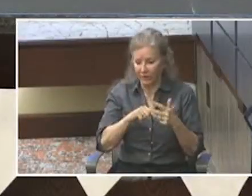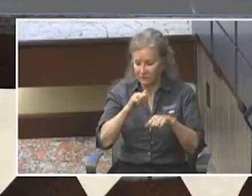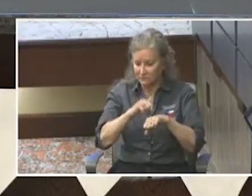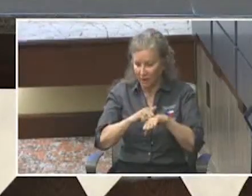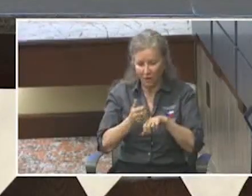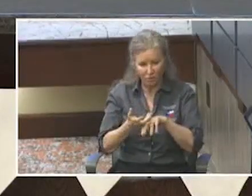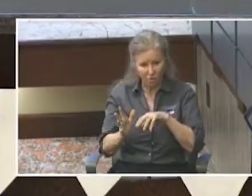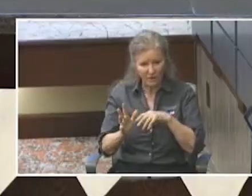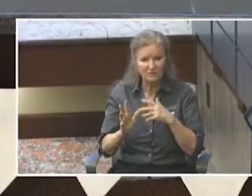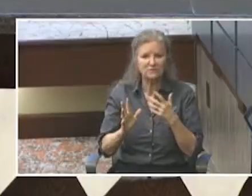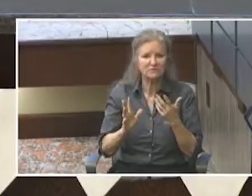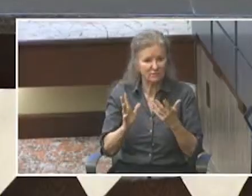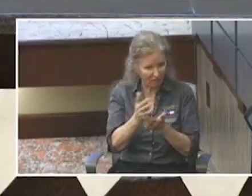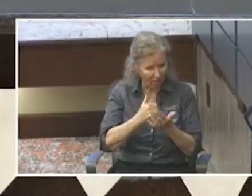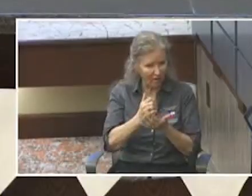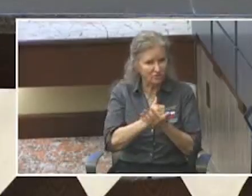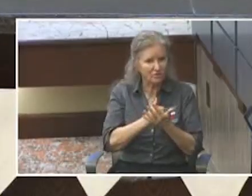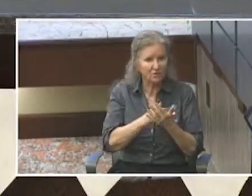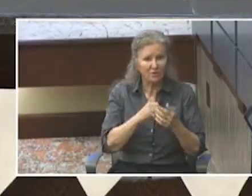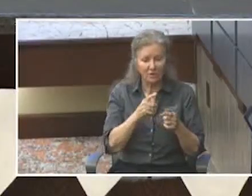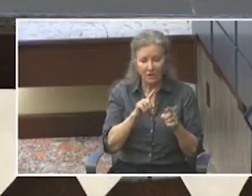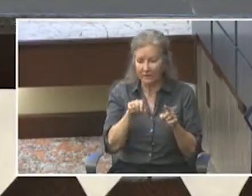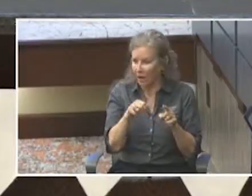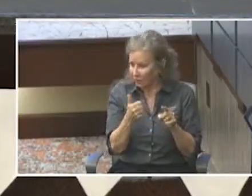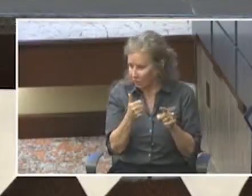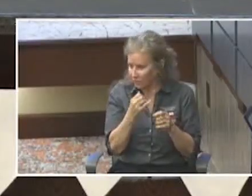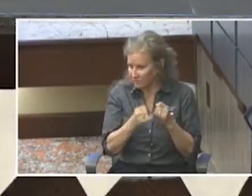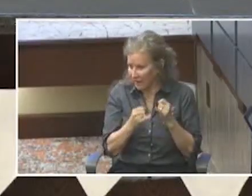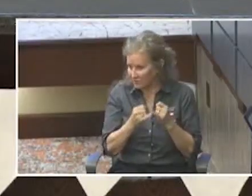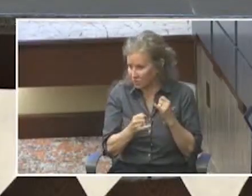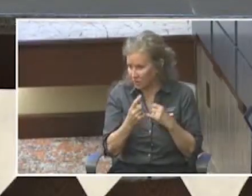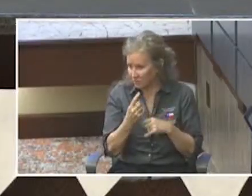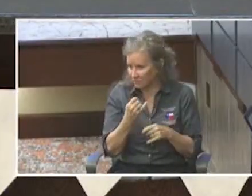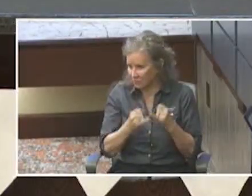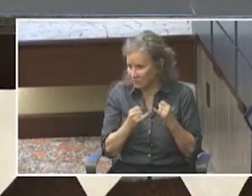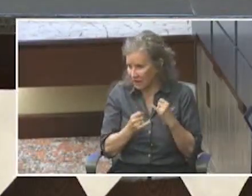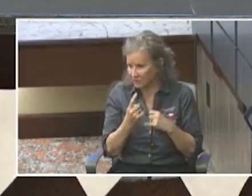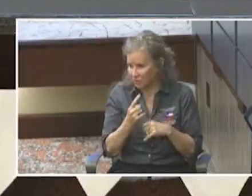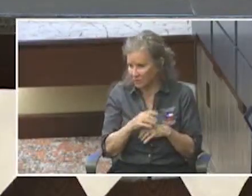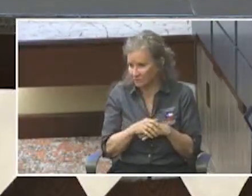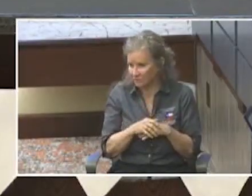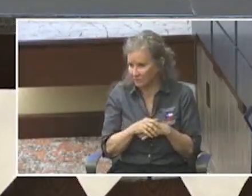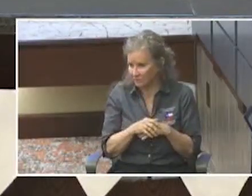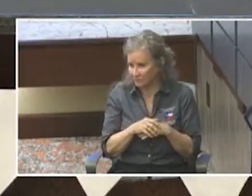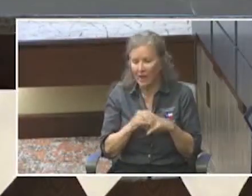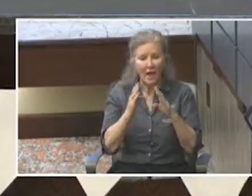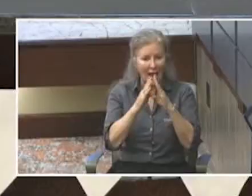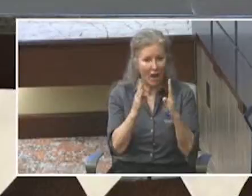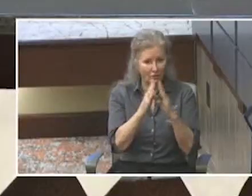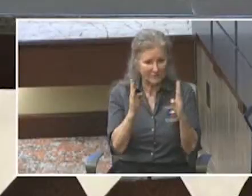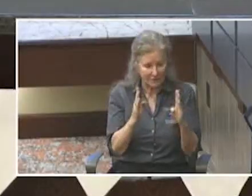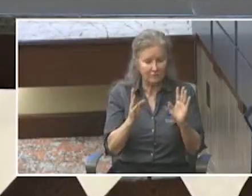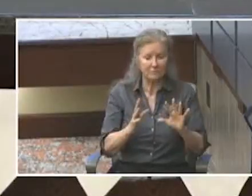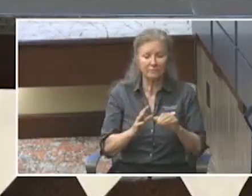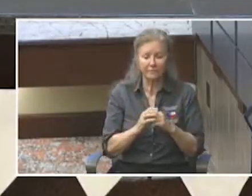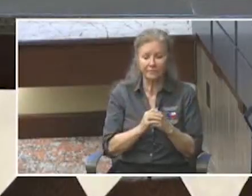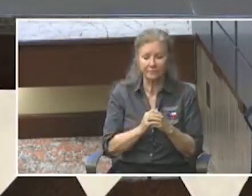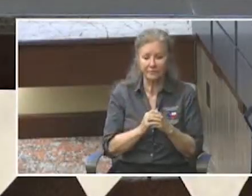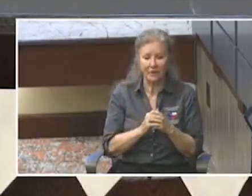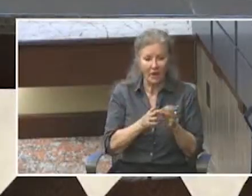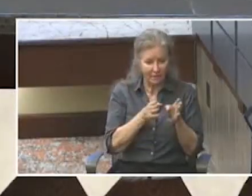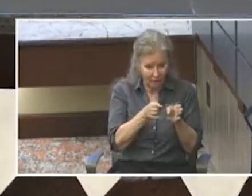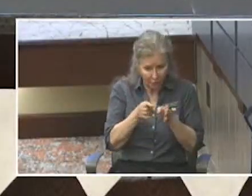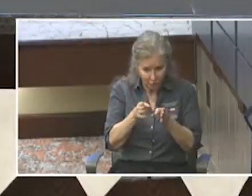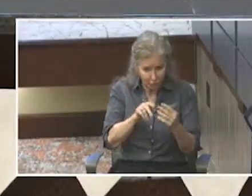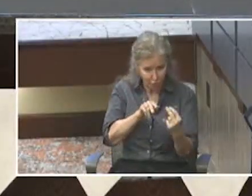motors, and a Caterpillar haul tank truck. And a Partridge in a Pear Tree. $2 million worth of equipment there, but I know